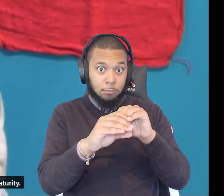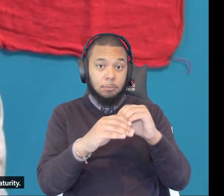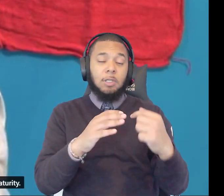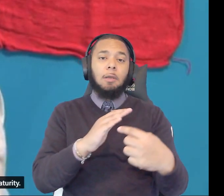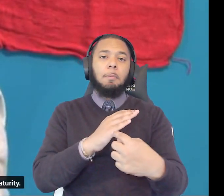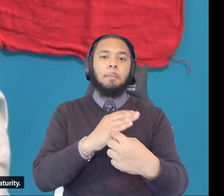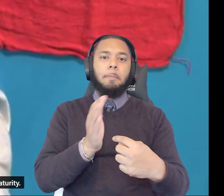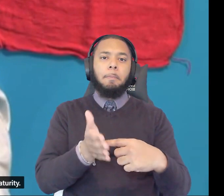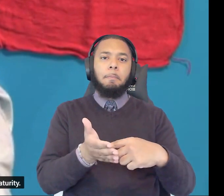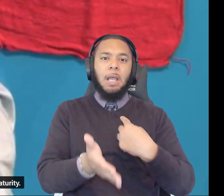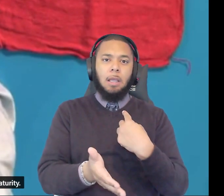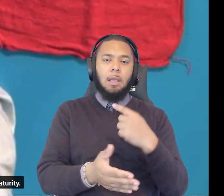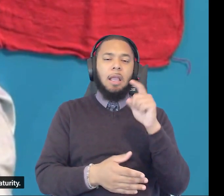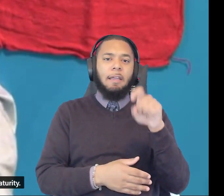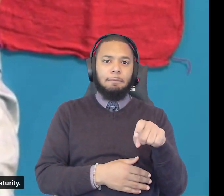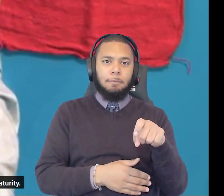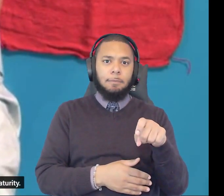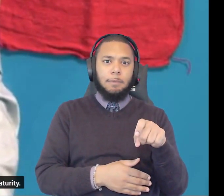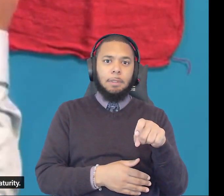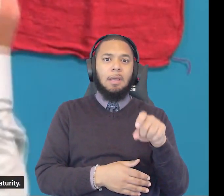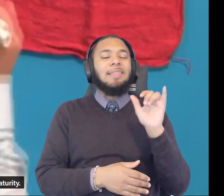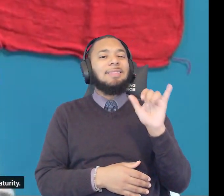It's also a type of debt.